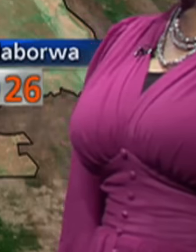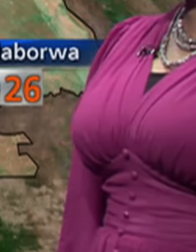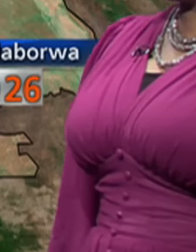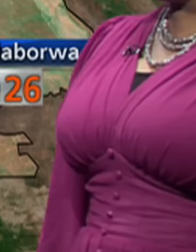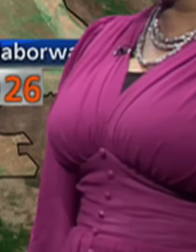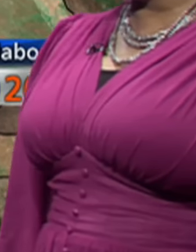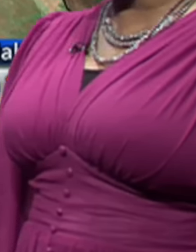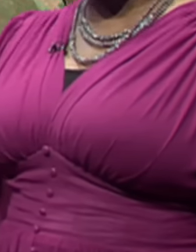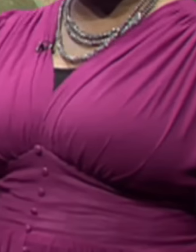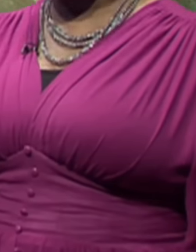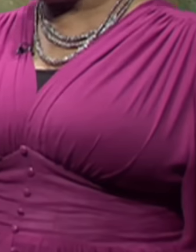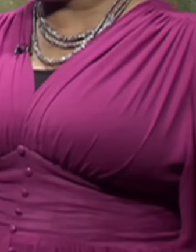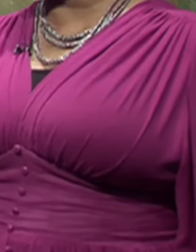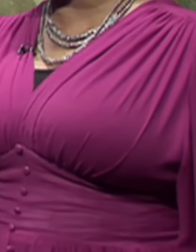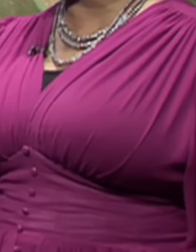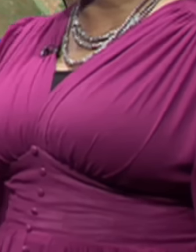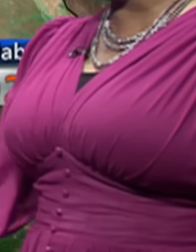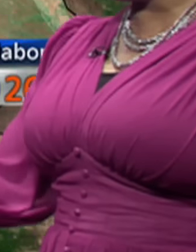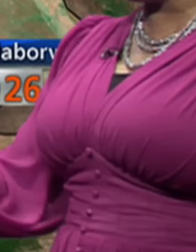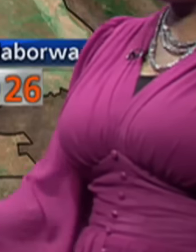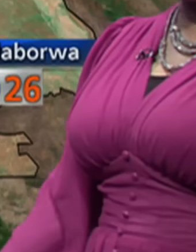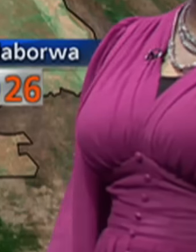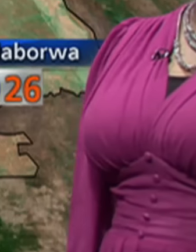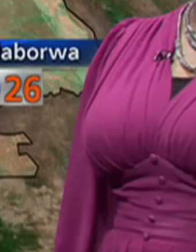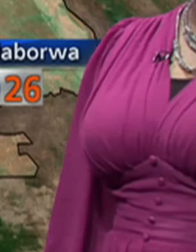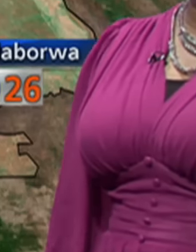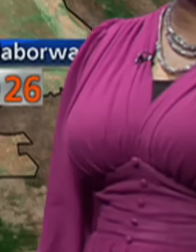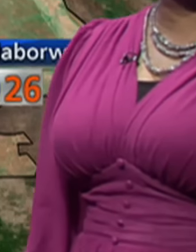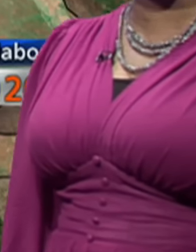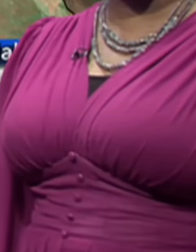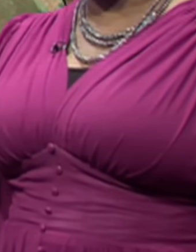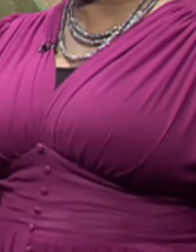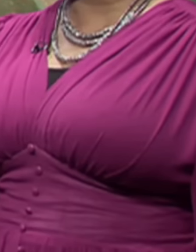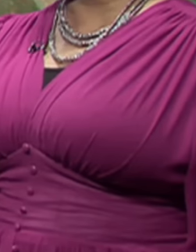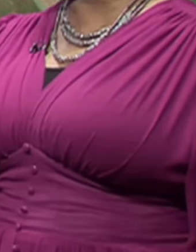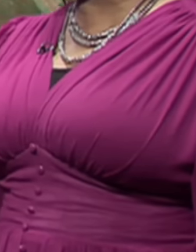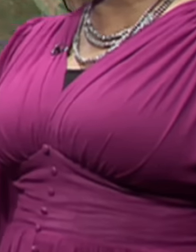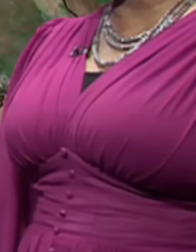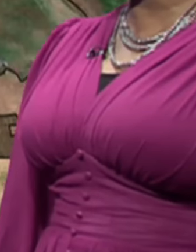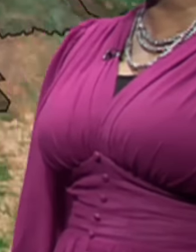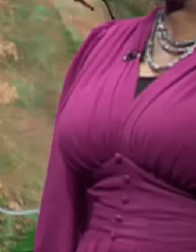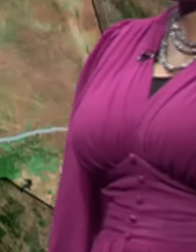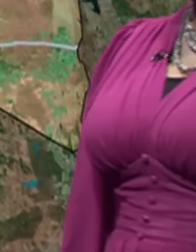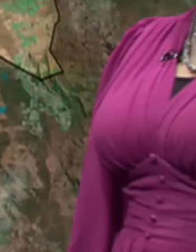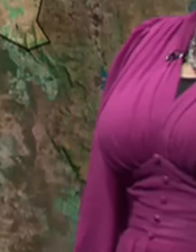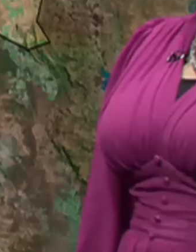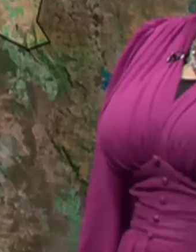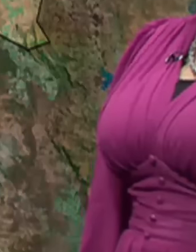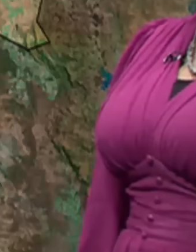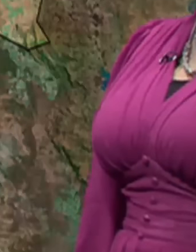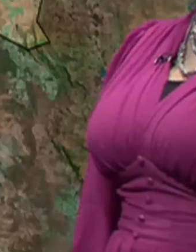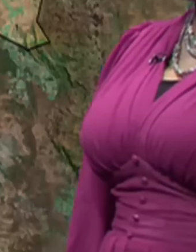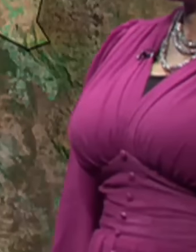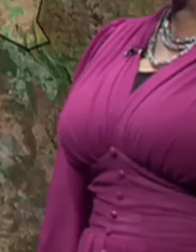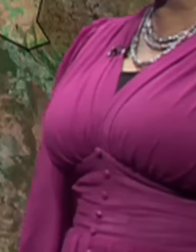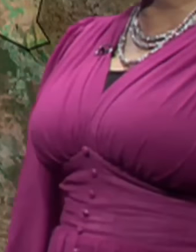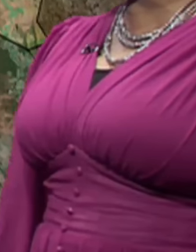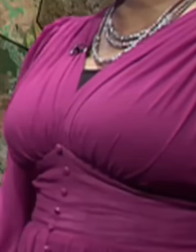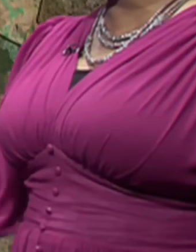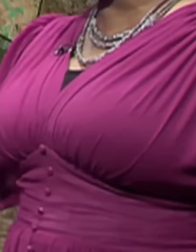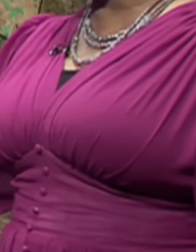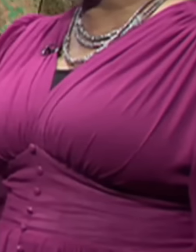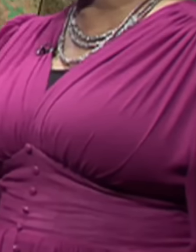le gona re lebelela jwalo le gona ga Matlala go tla be go ntse go ruthetše Mokopane ka tše 27 provinceng ya rena ya Mpumalanga go la go sasa re lebelela jwalo go